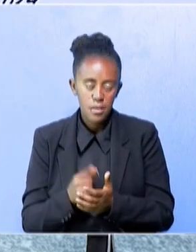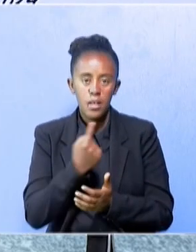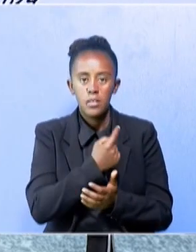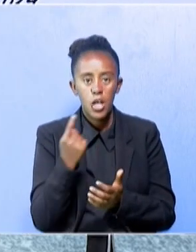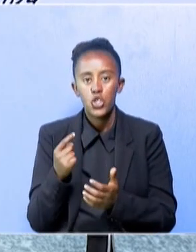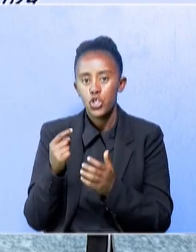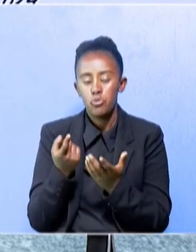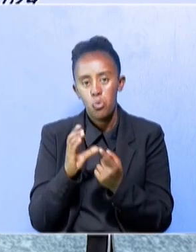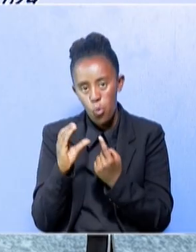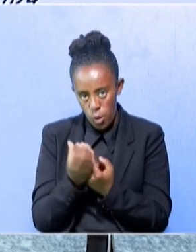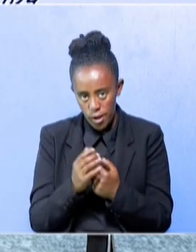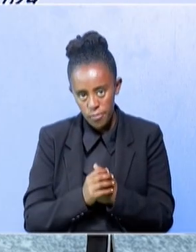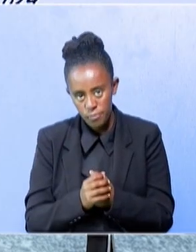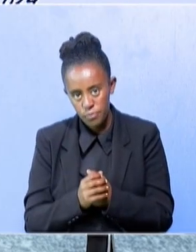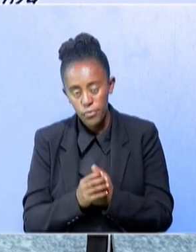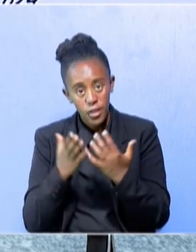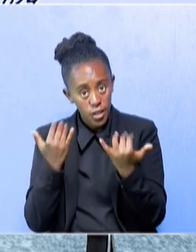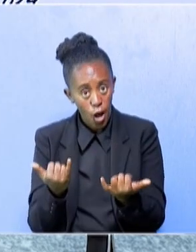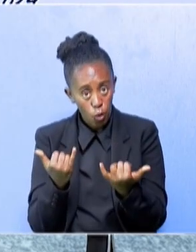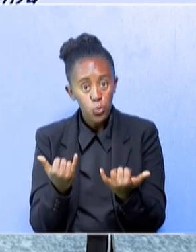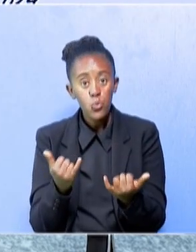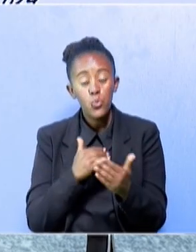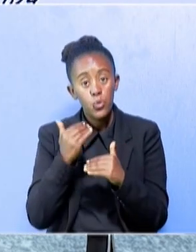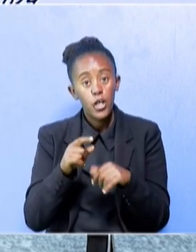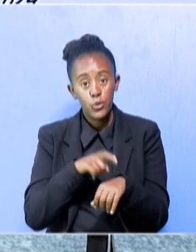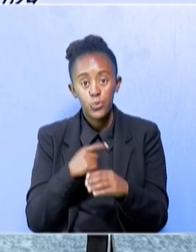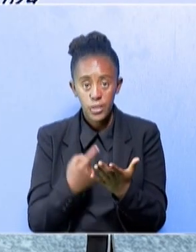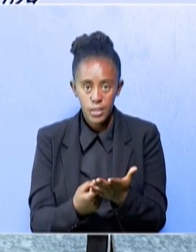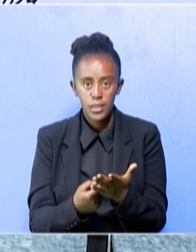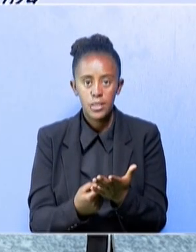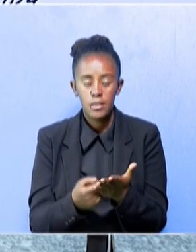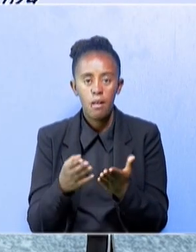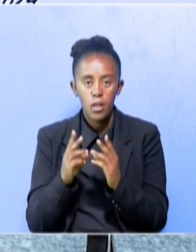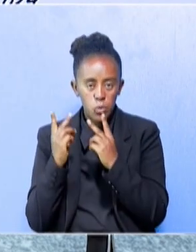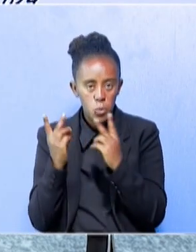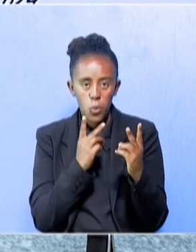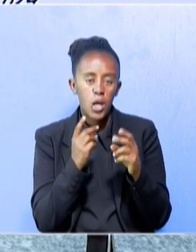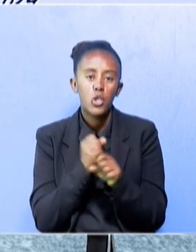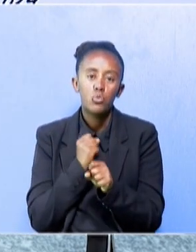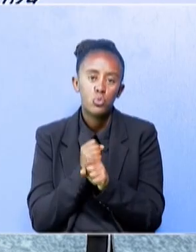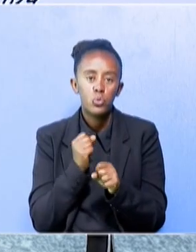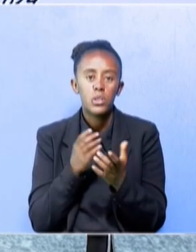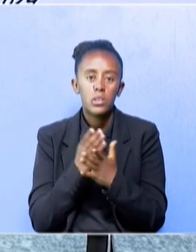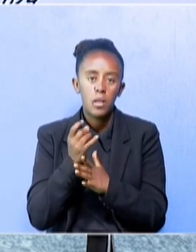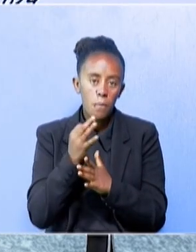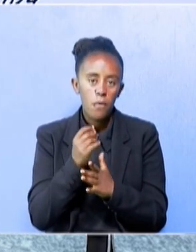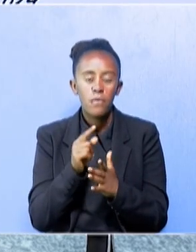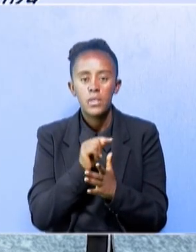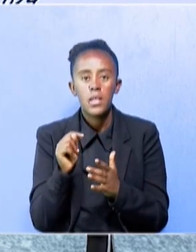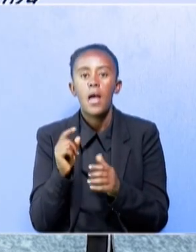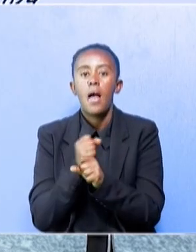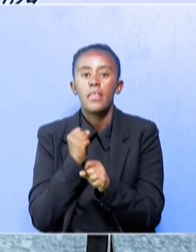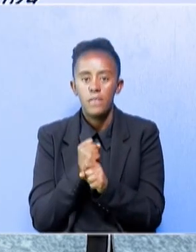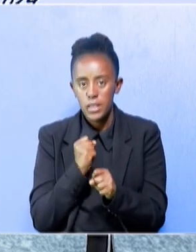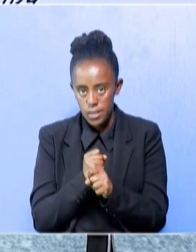a way. Good. Now, next to this, let's go and do some of the